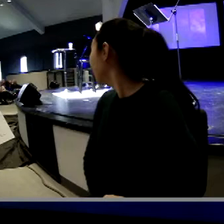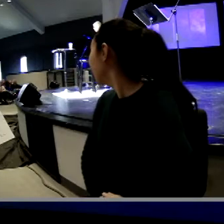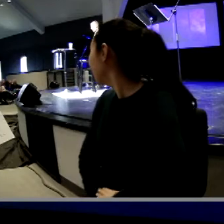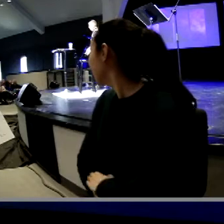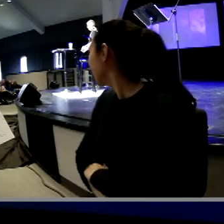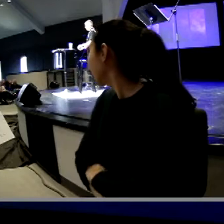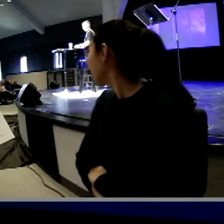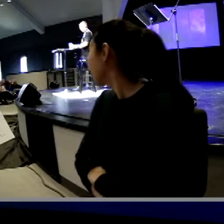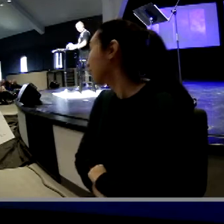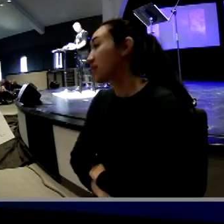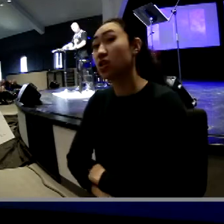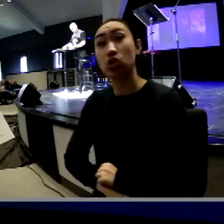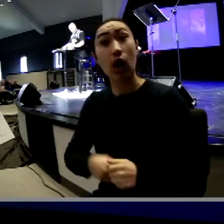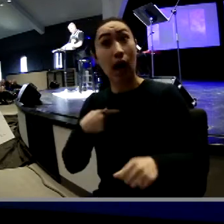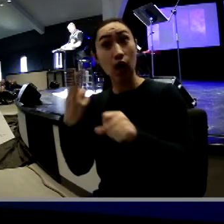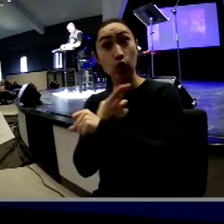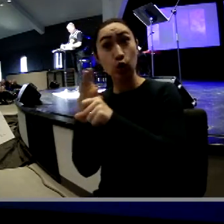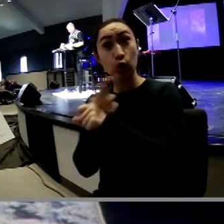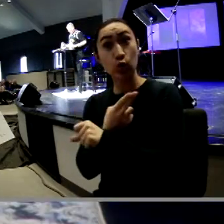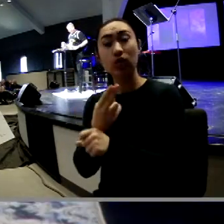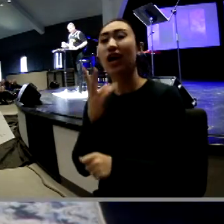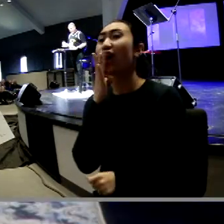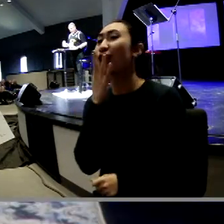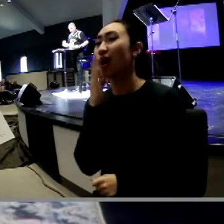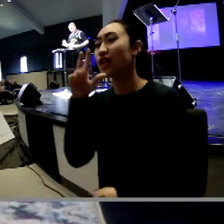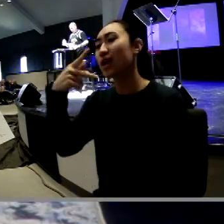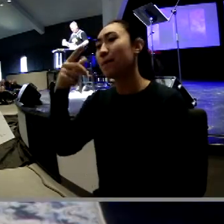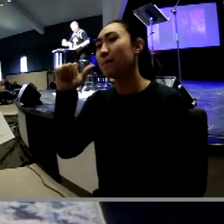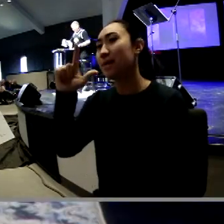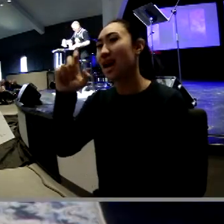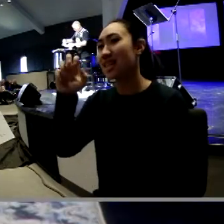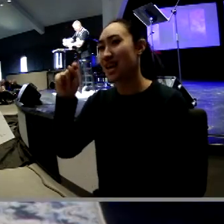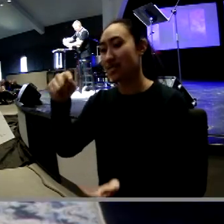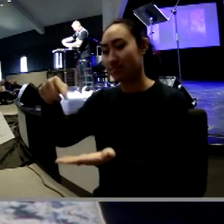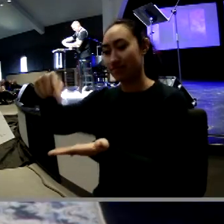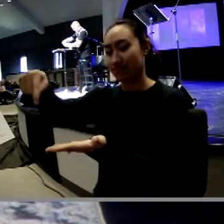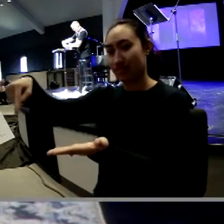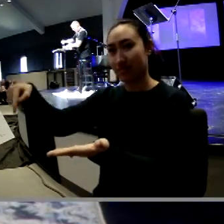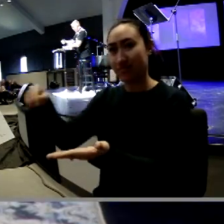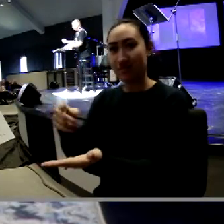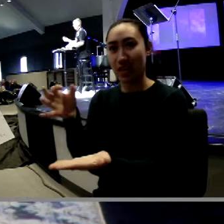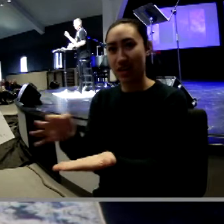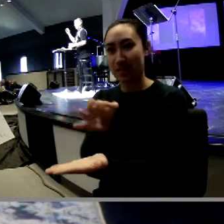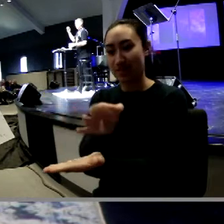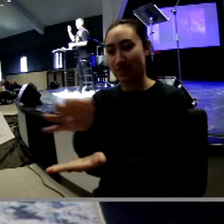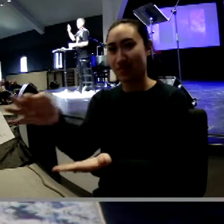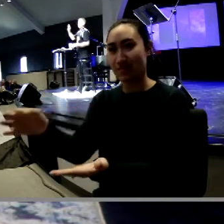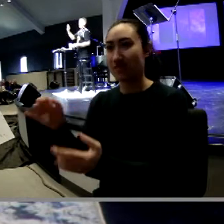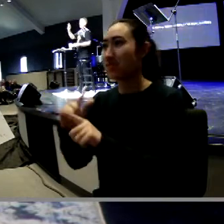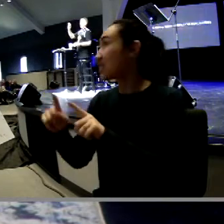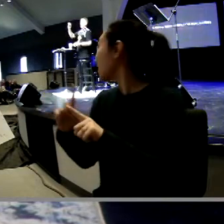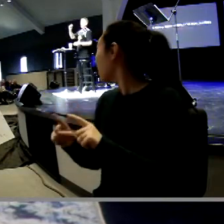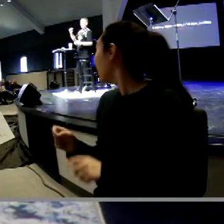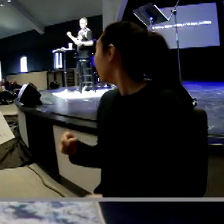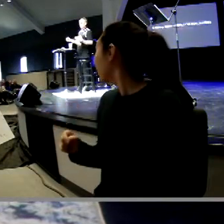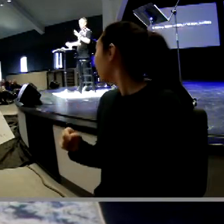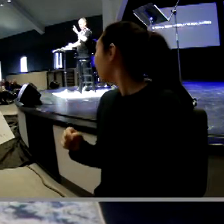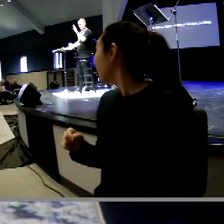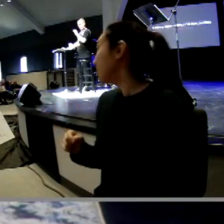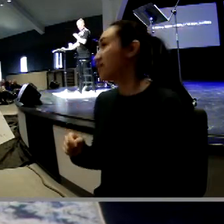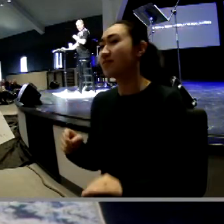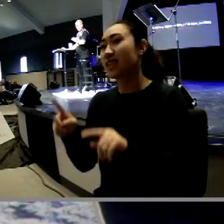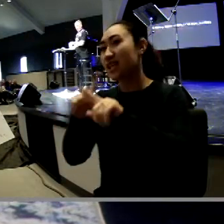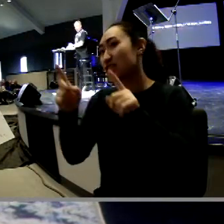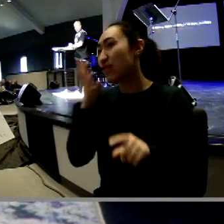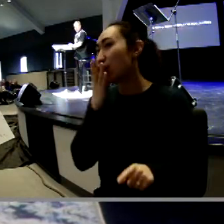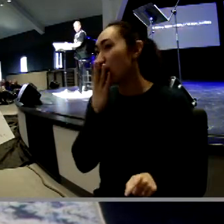color palette. So if we're going to talk about a kingdom imagination, there are three primary colors to a